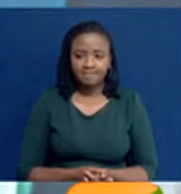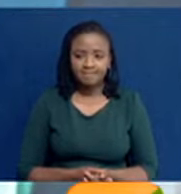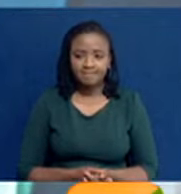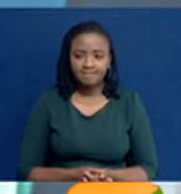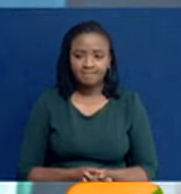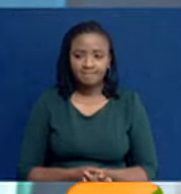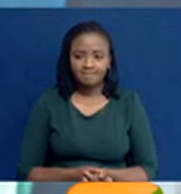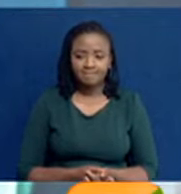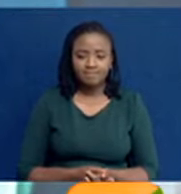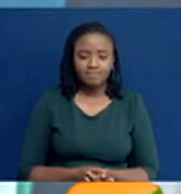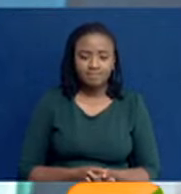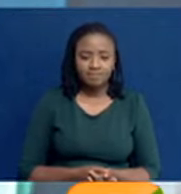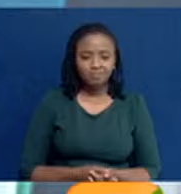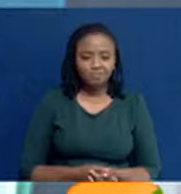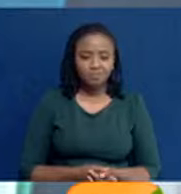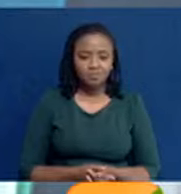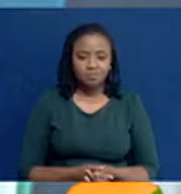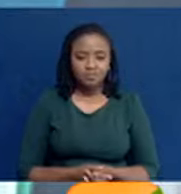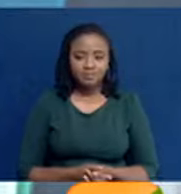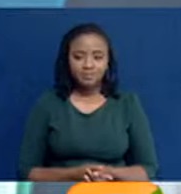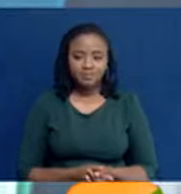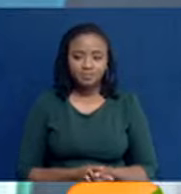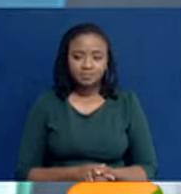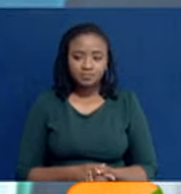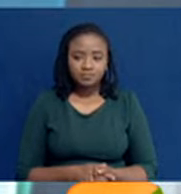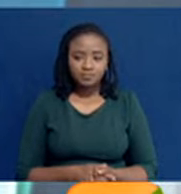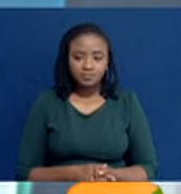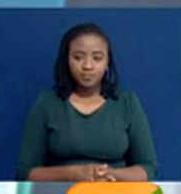I think it's,